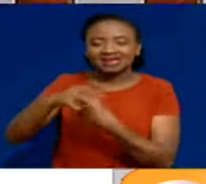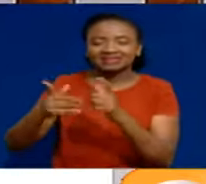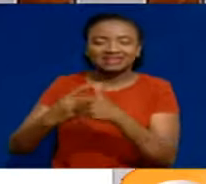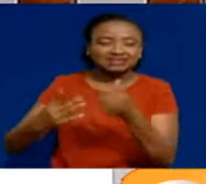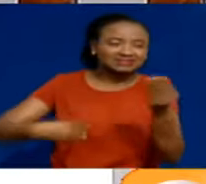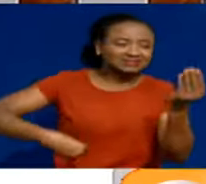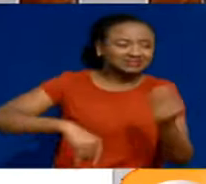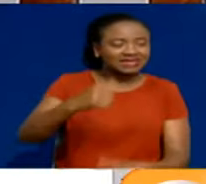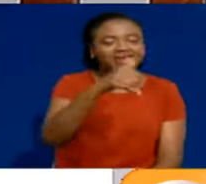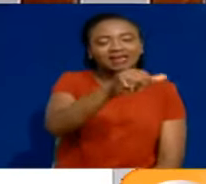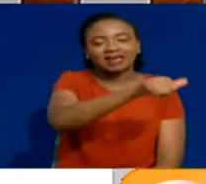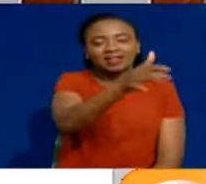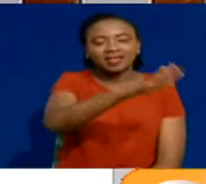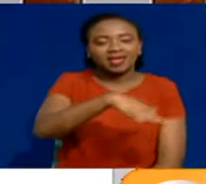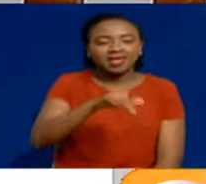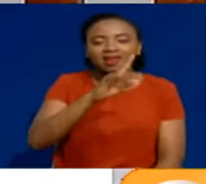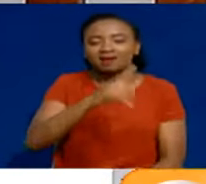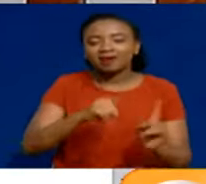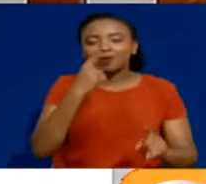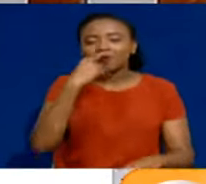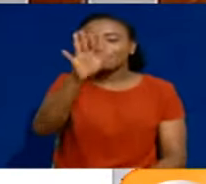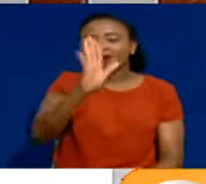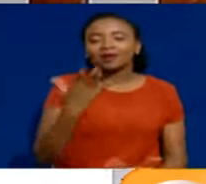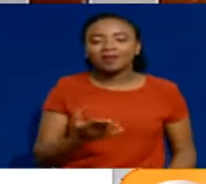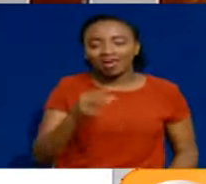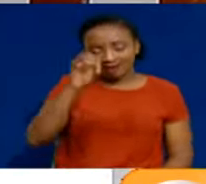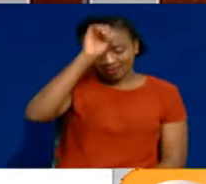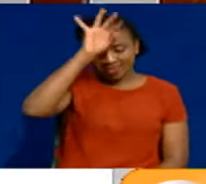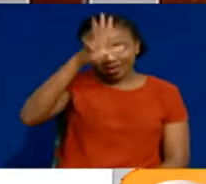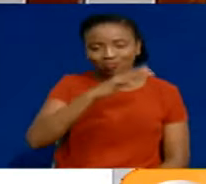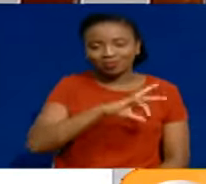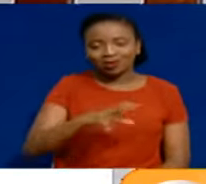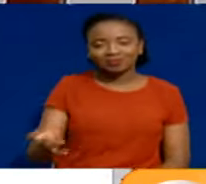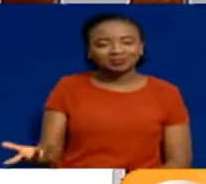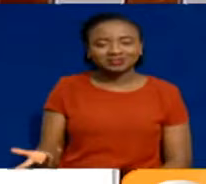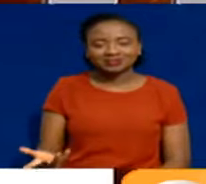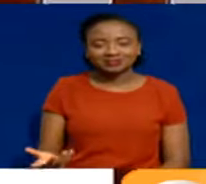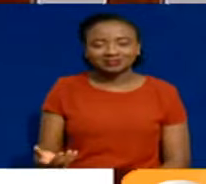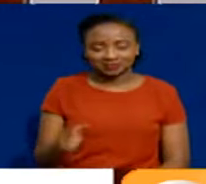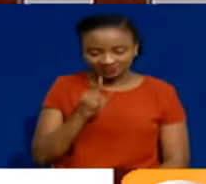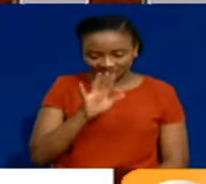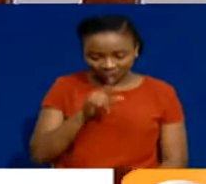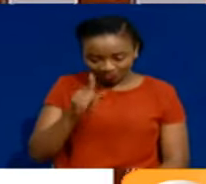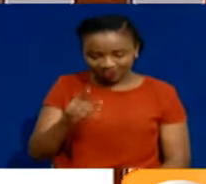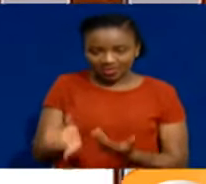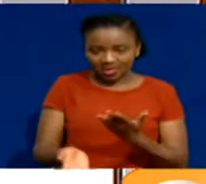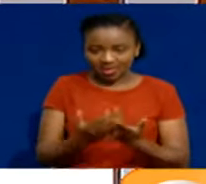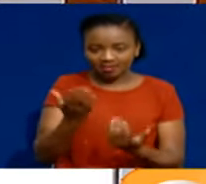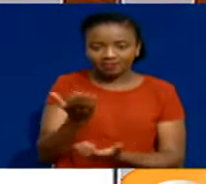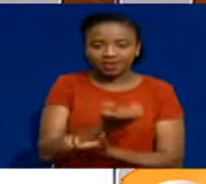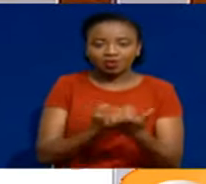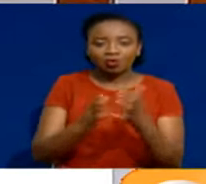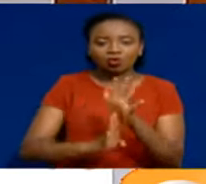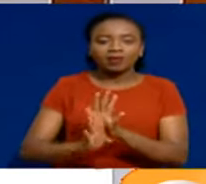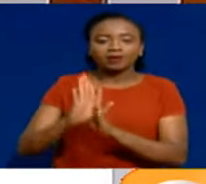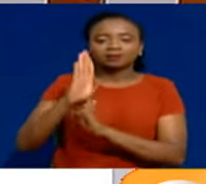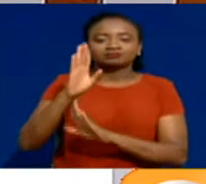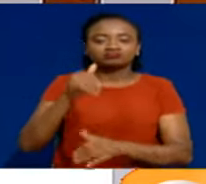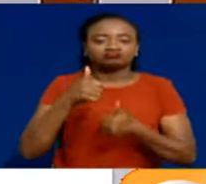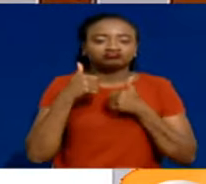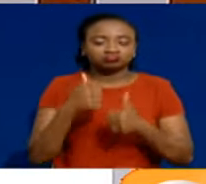and you are in Kiamba. That is how you can grow economy in a modern way